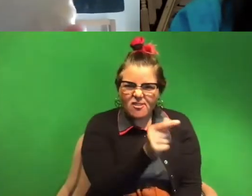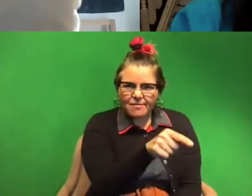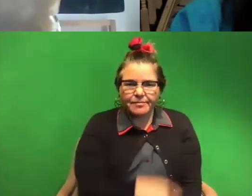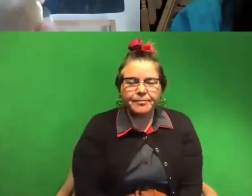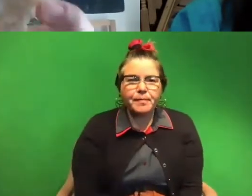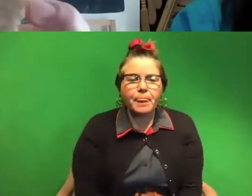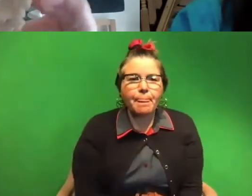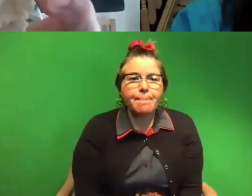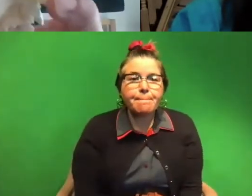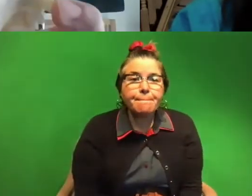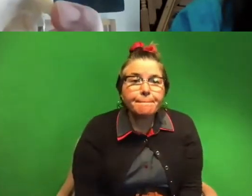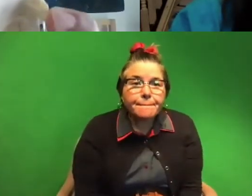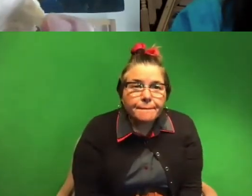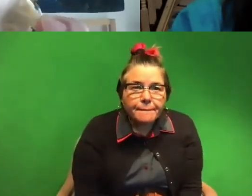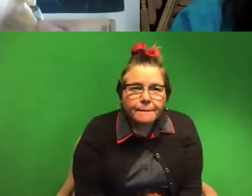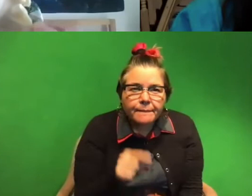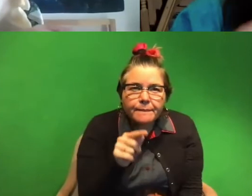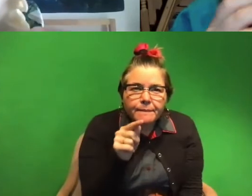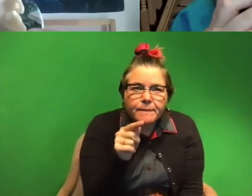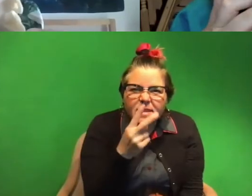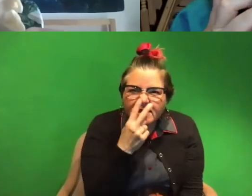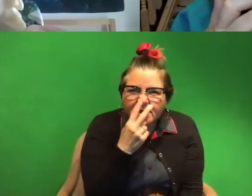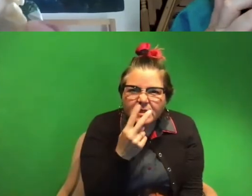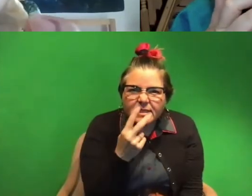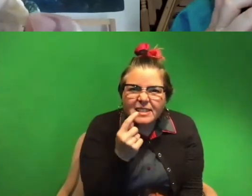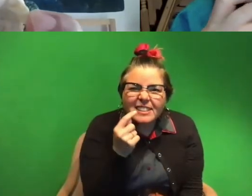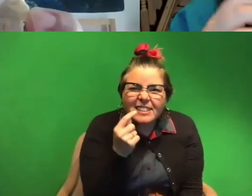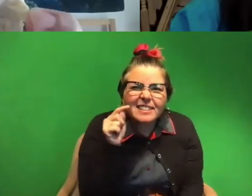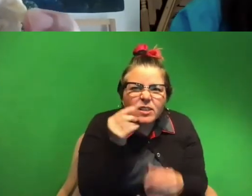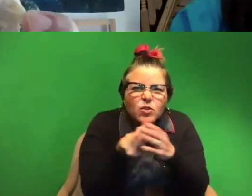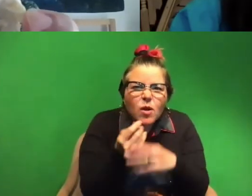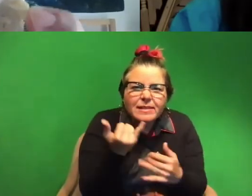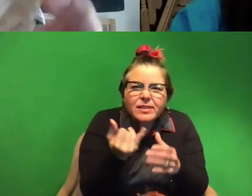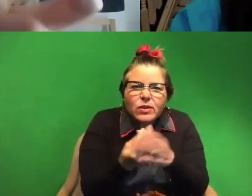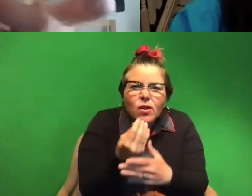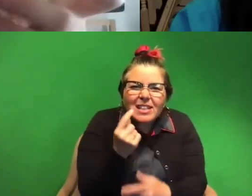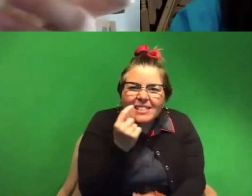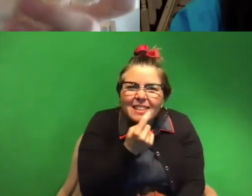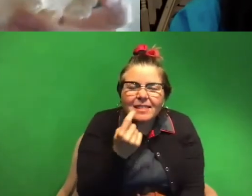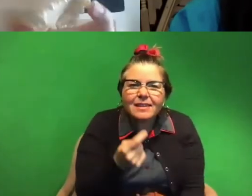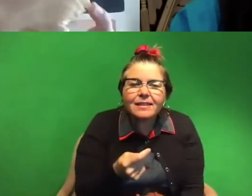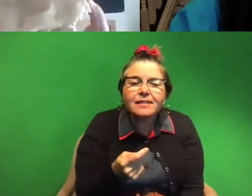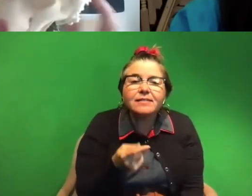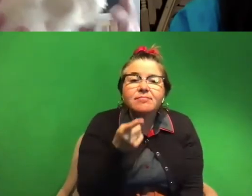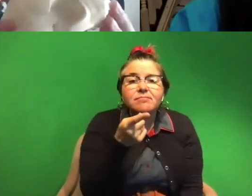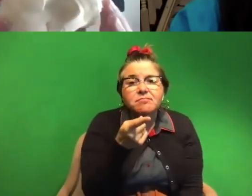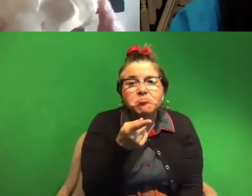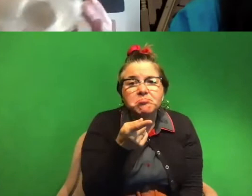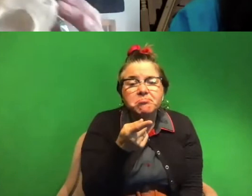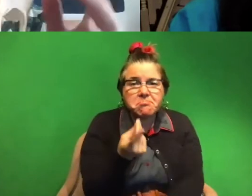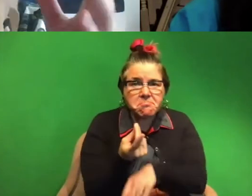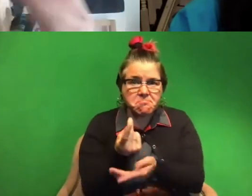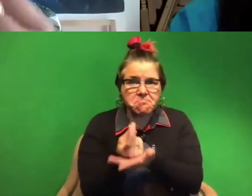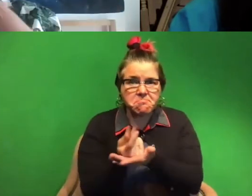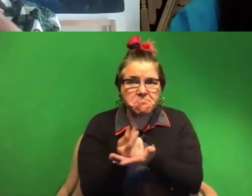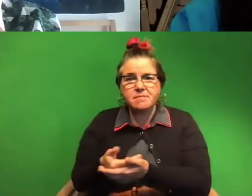here, you see those little teeth growing in? Yeah. So this was a puppy. Oh,